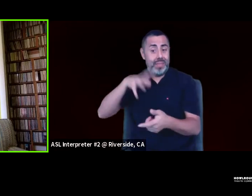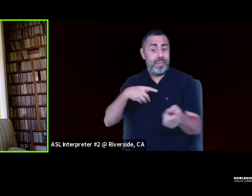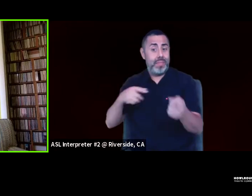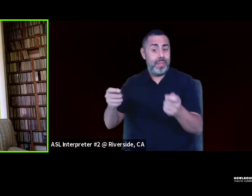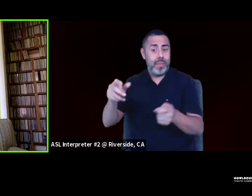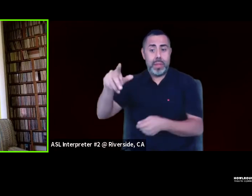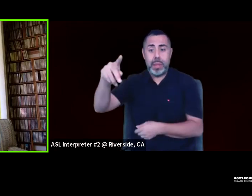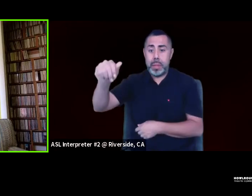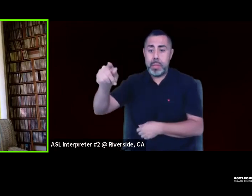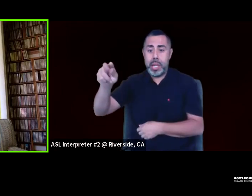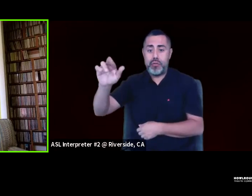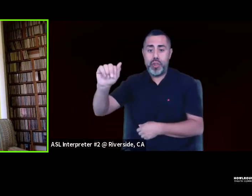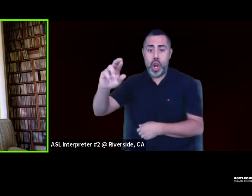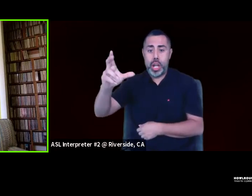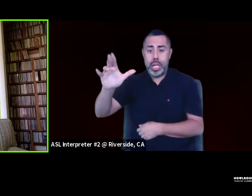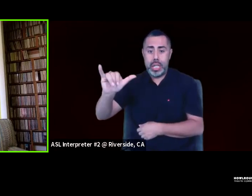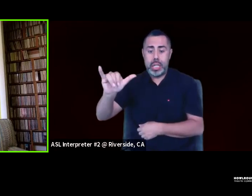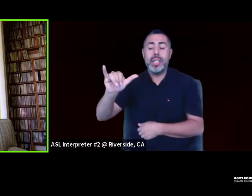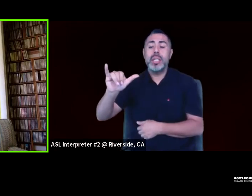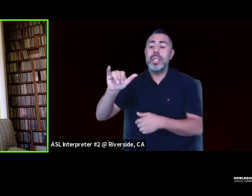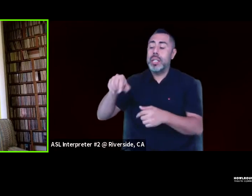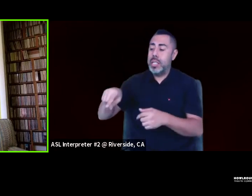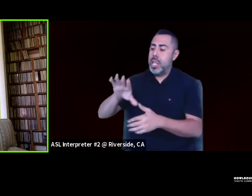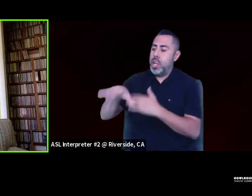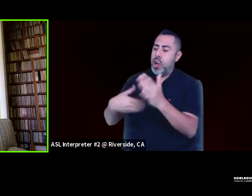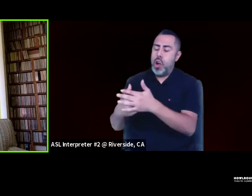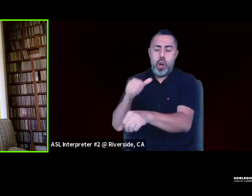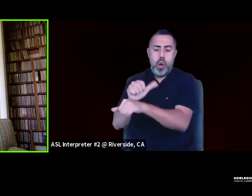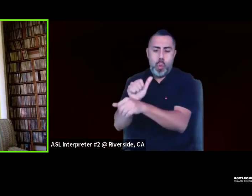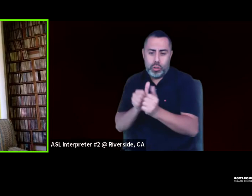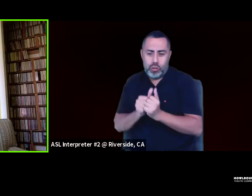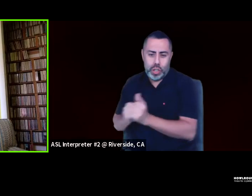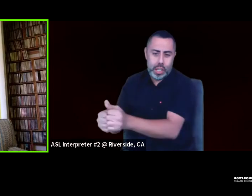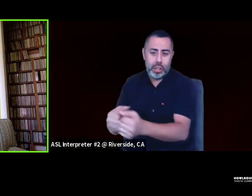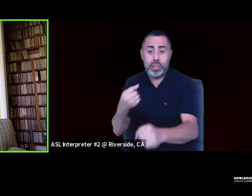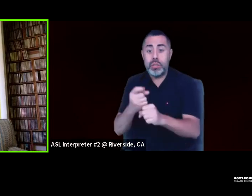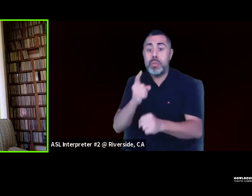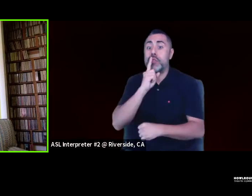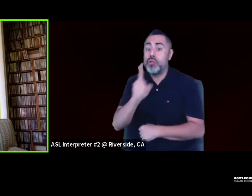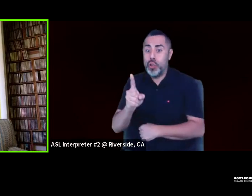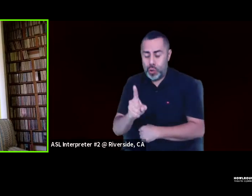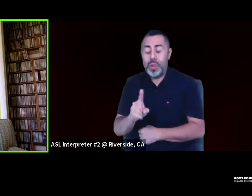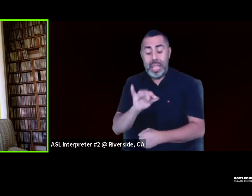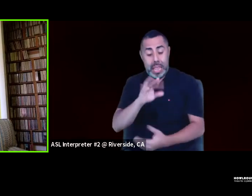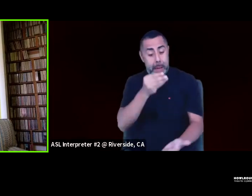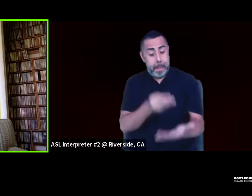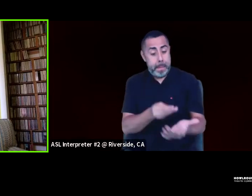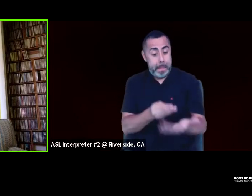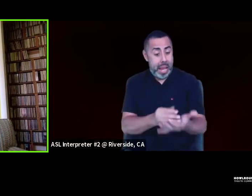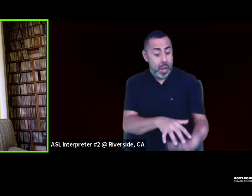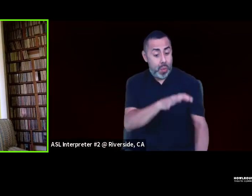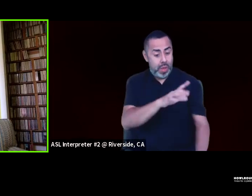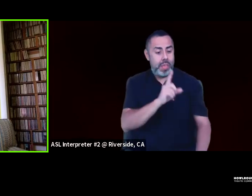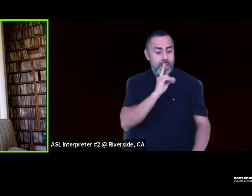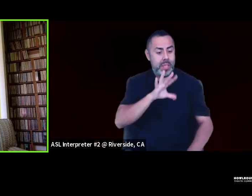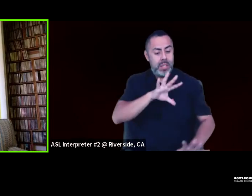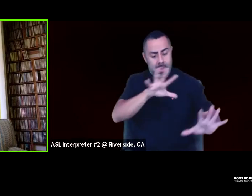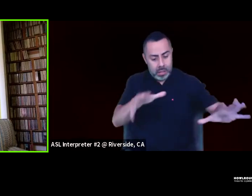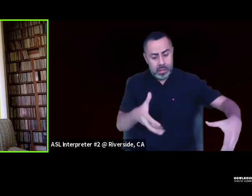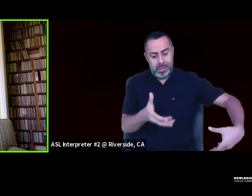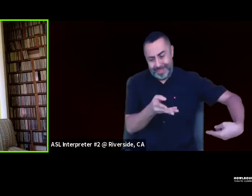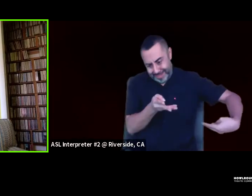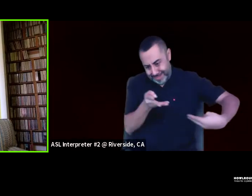wealth into the hands of white people in the owning class. And no amount of individual knowledge